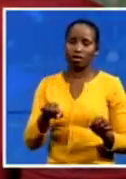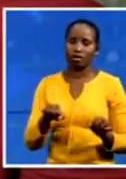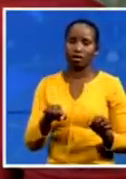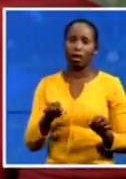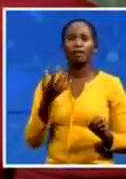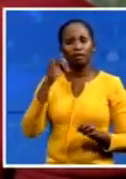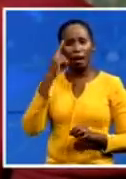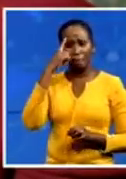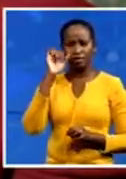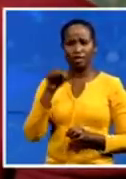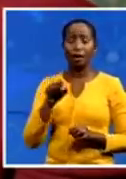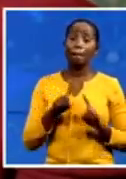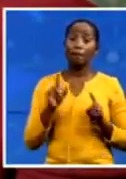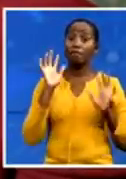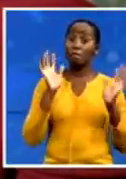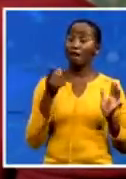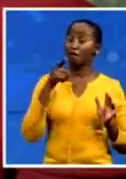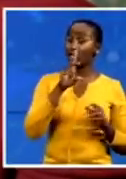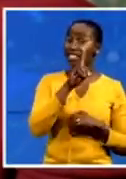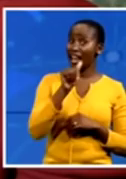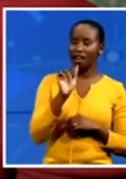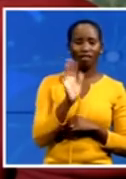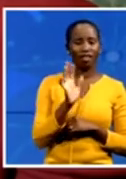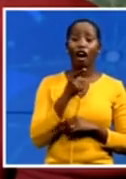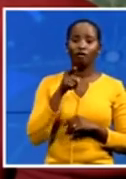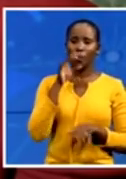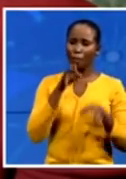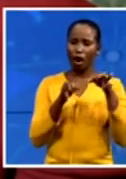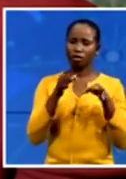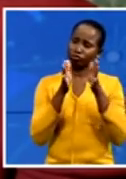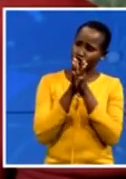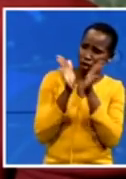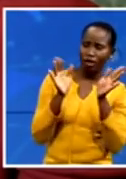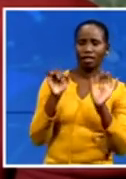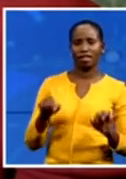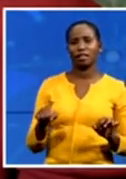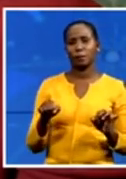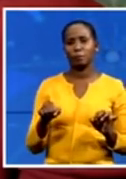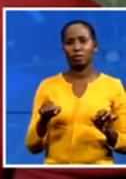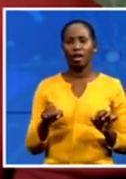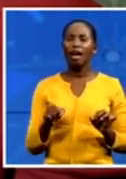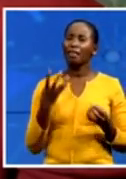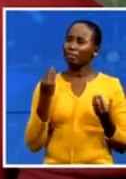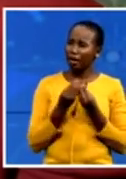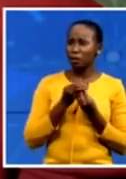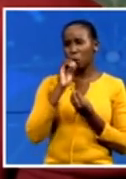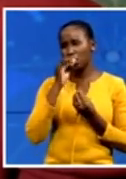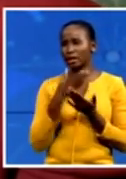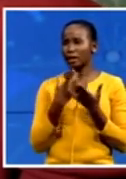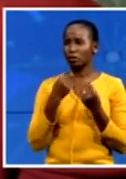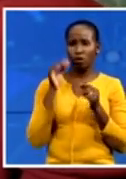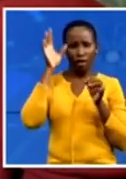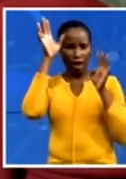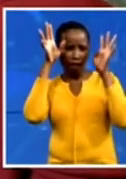of the country generally. I think there's so much more that we could be doing, innovative ways that we could be looking at how to get people that aren't involved politically to